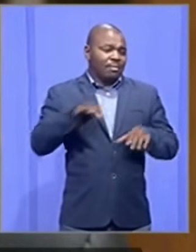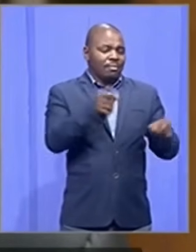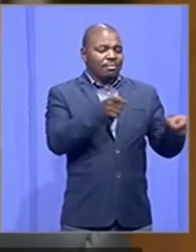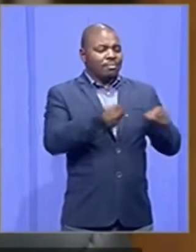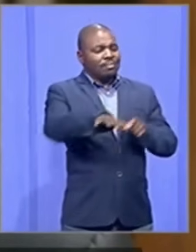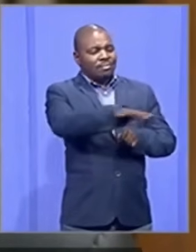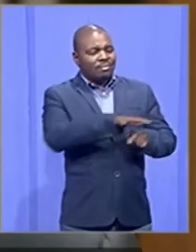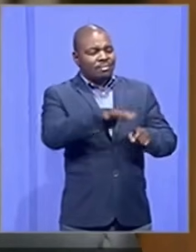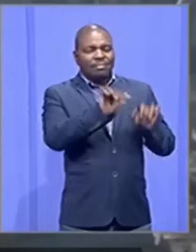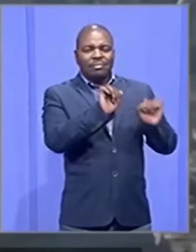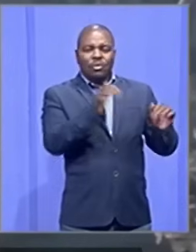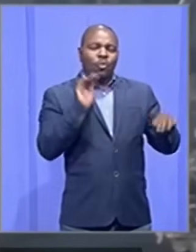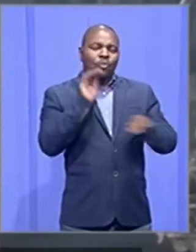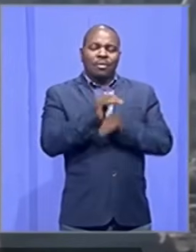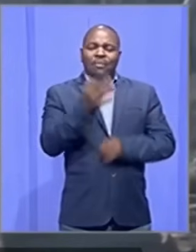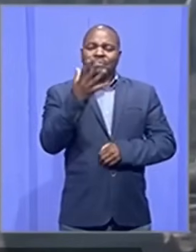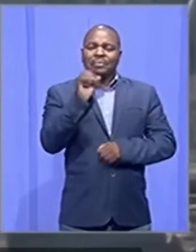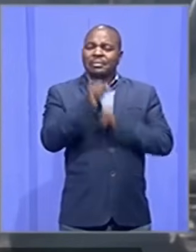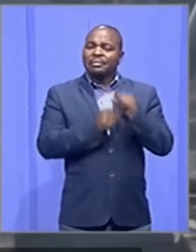50 years.